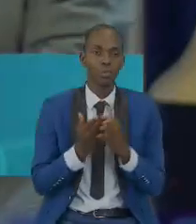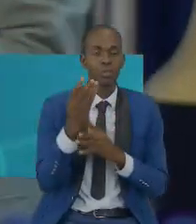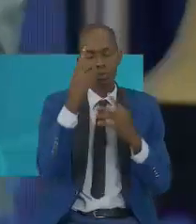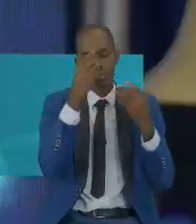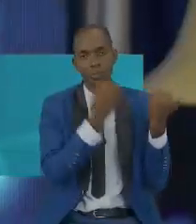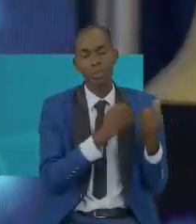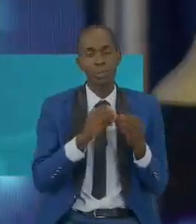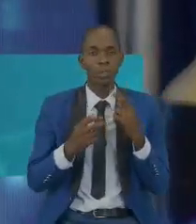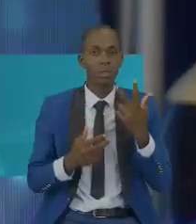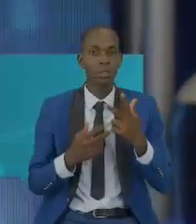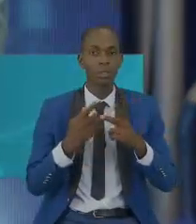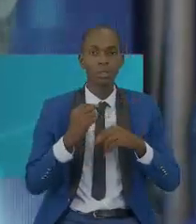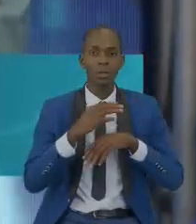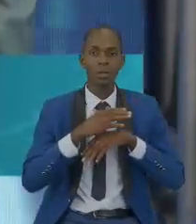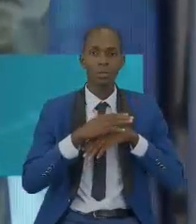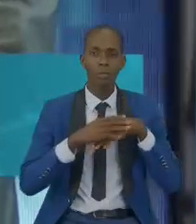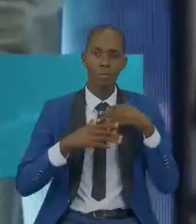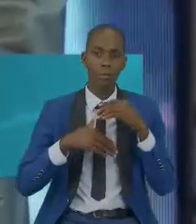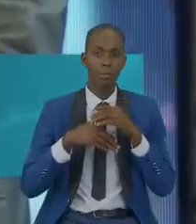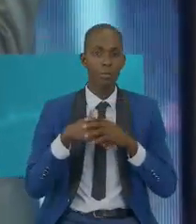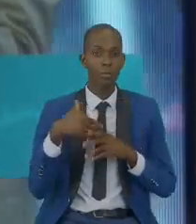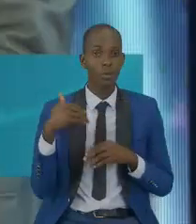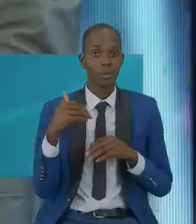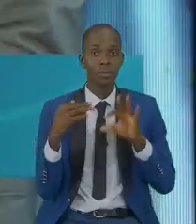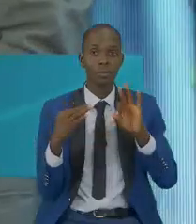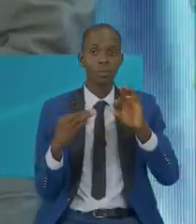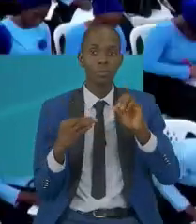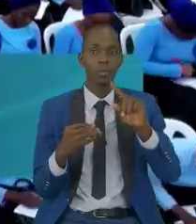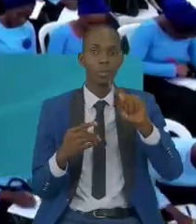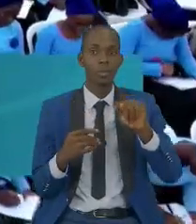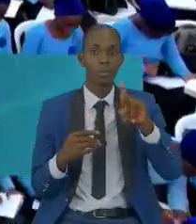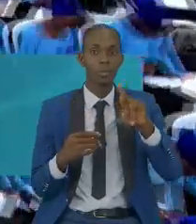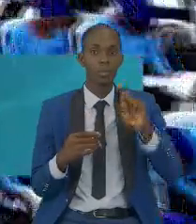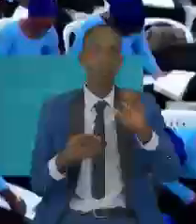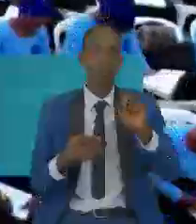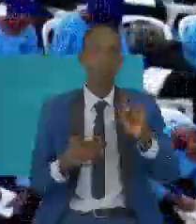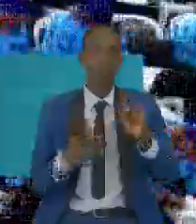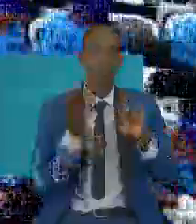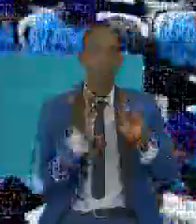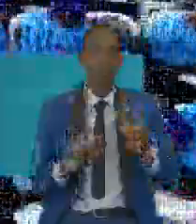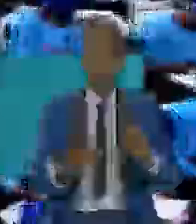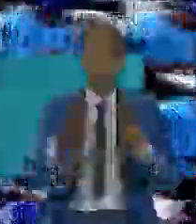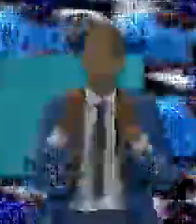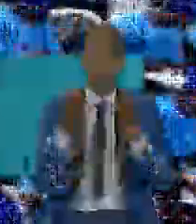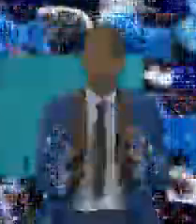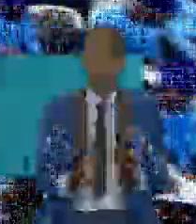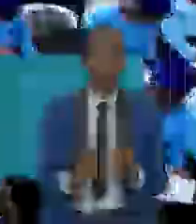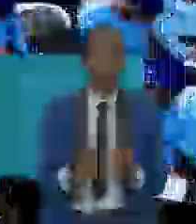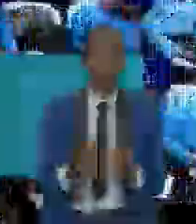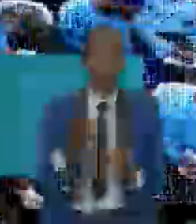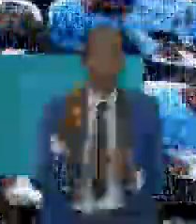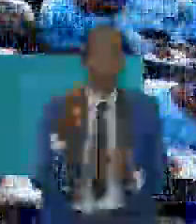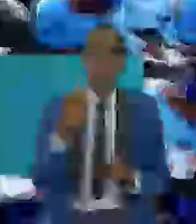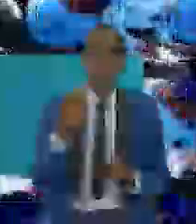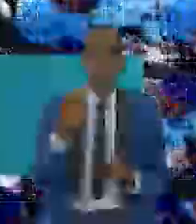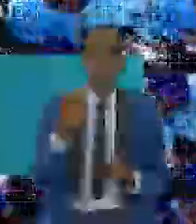of steadfast fortitude. Steadfast fortitude by faith. Number one, through